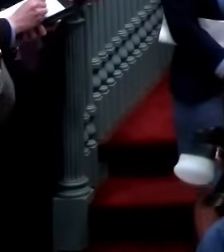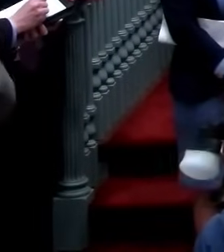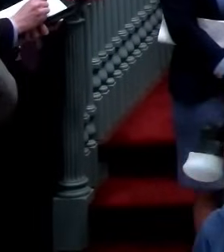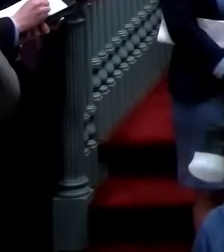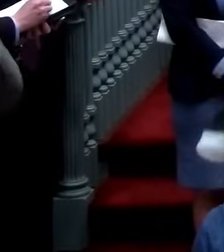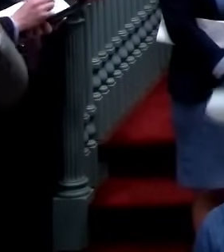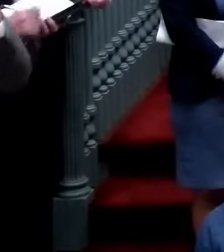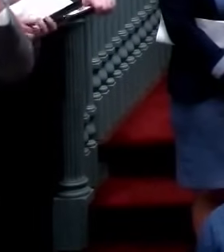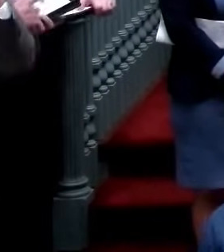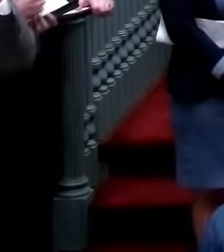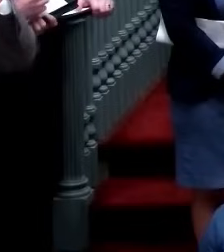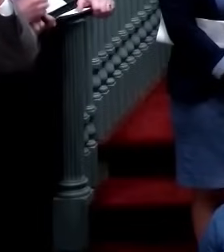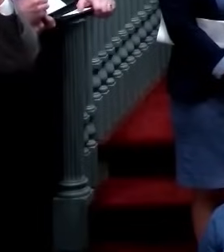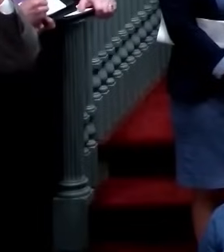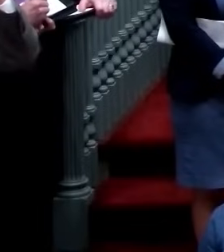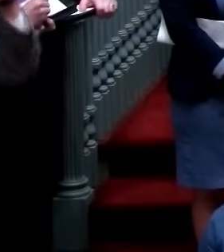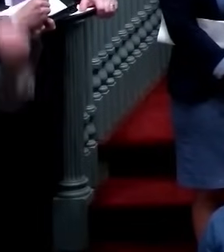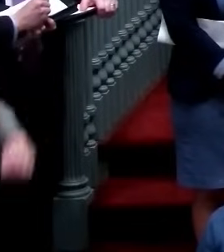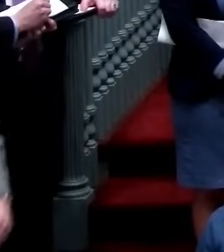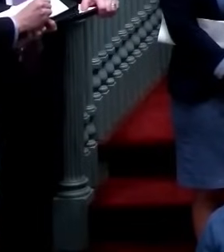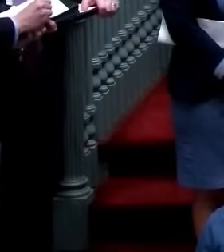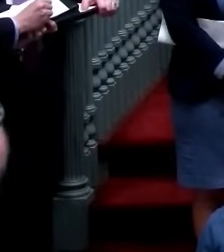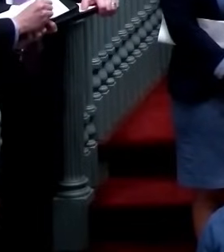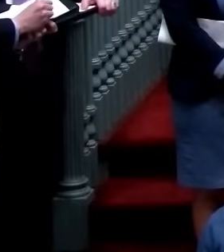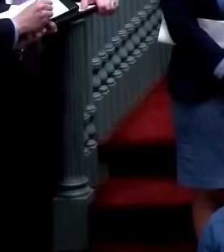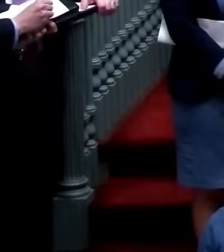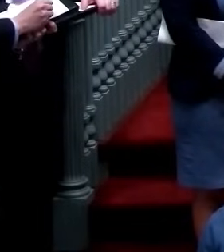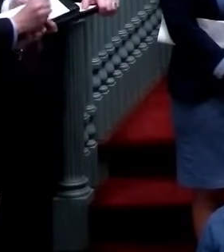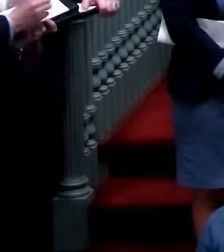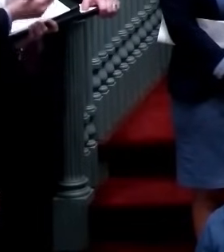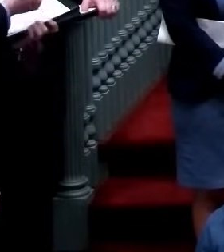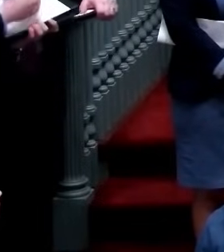preside over the joint session. So agreed.